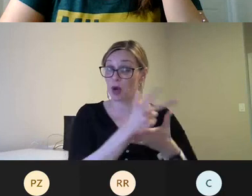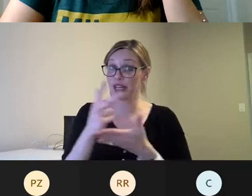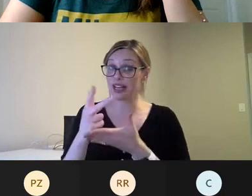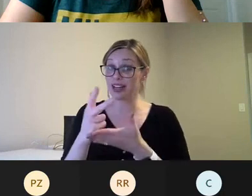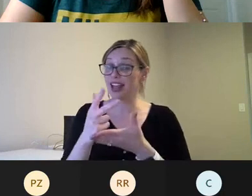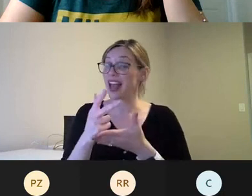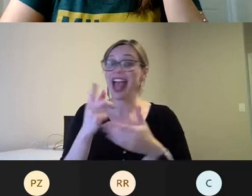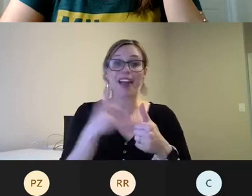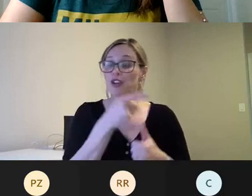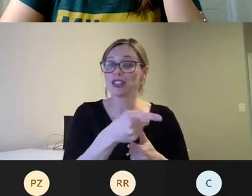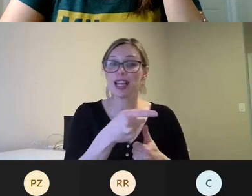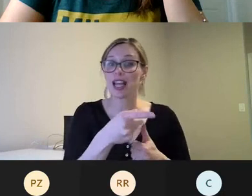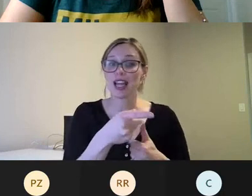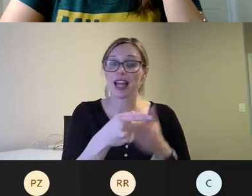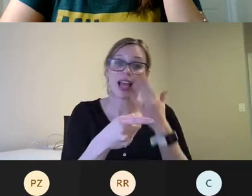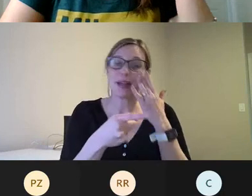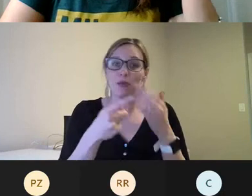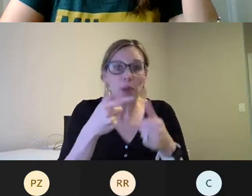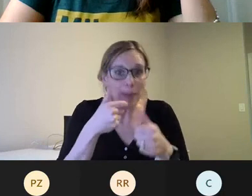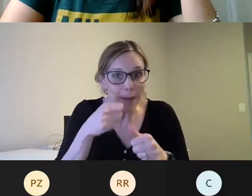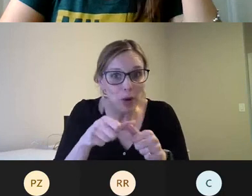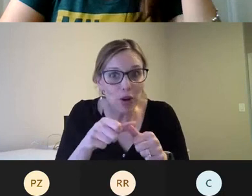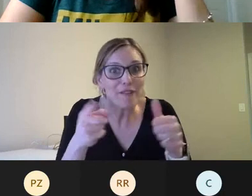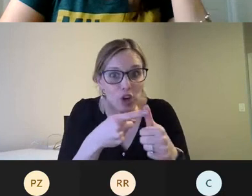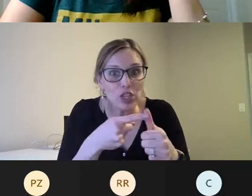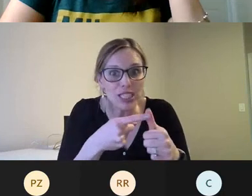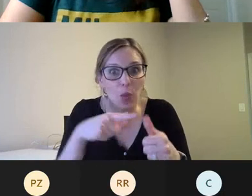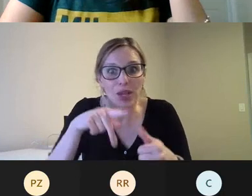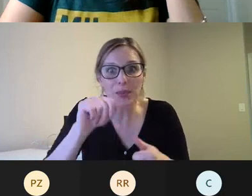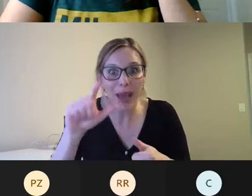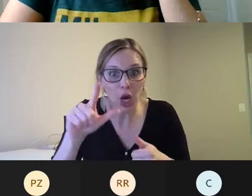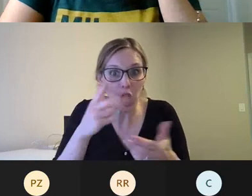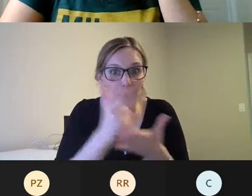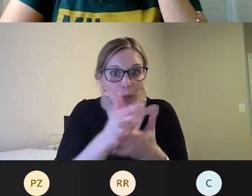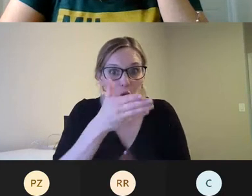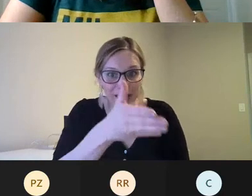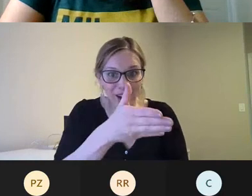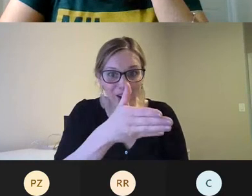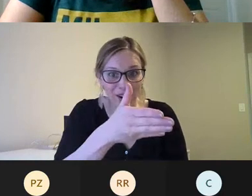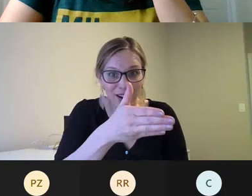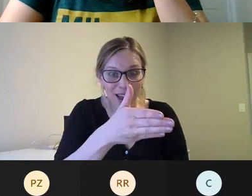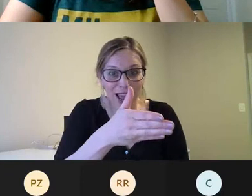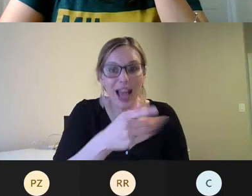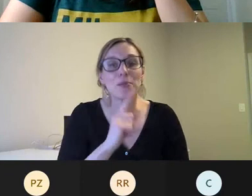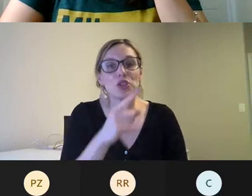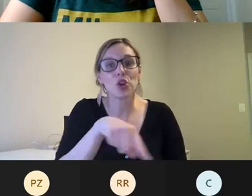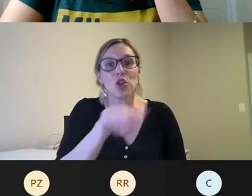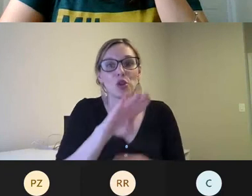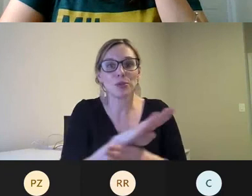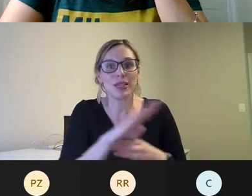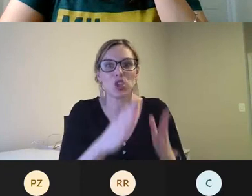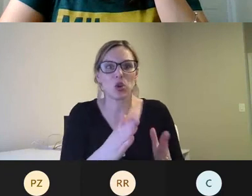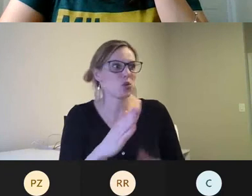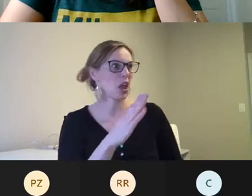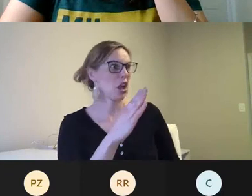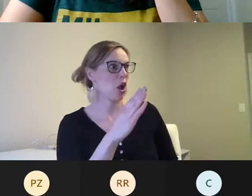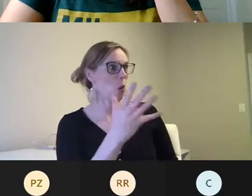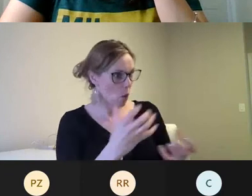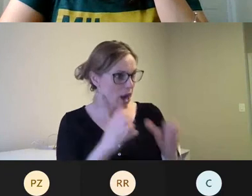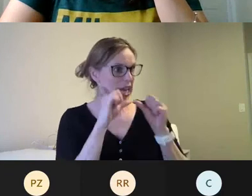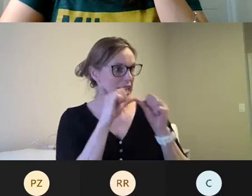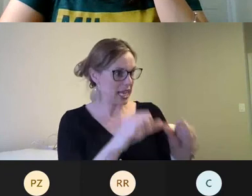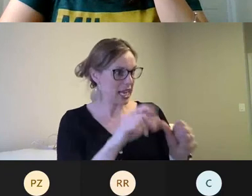there. So to me, that shouldn't be a reason why this isn't done if Jefferson is the